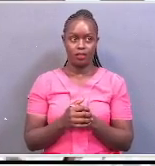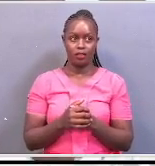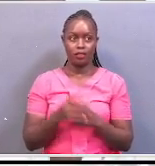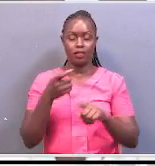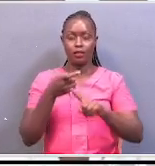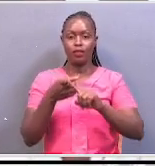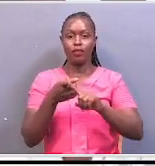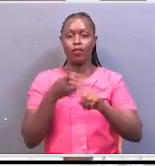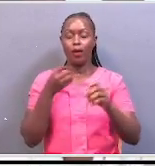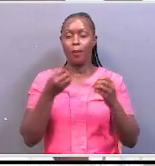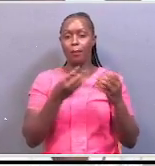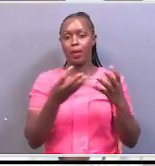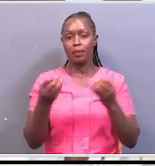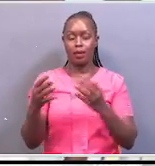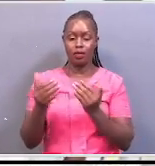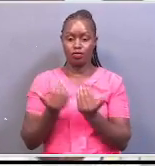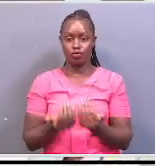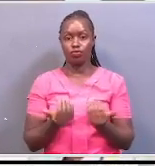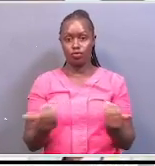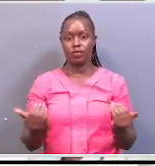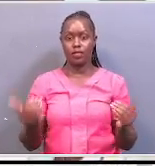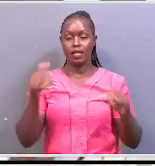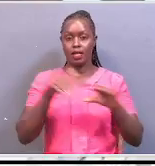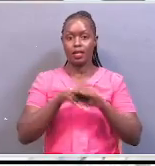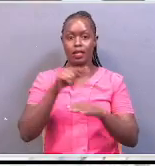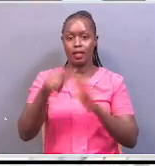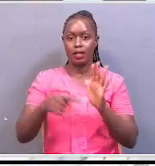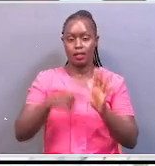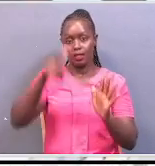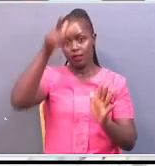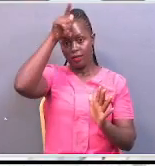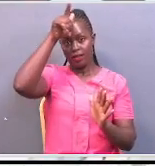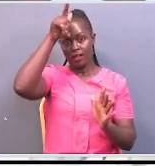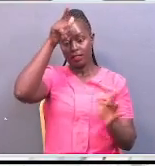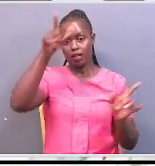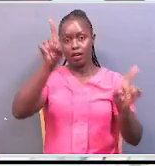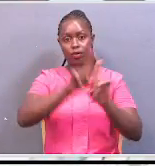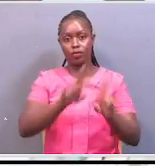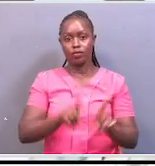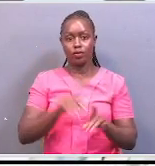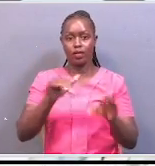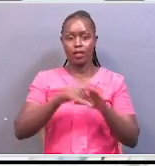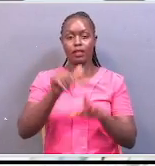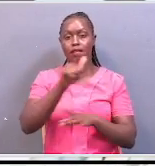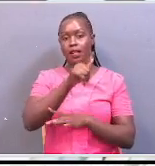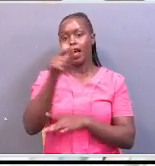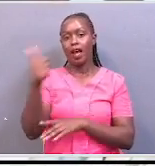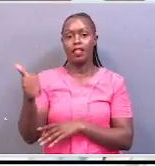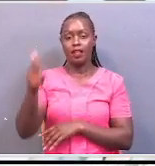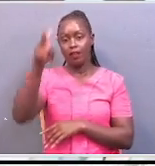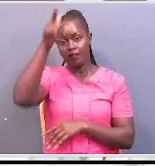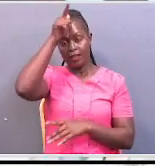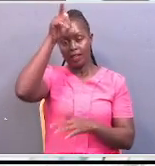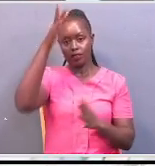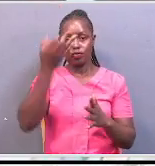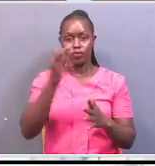for many more children in this village and in other villages of Kenya,